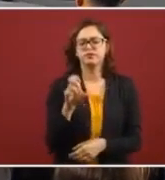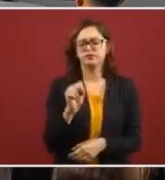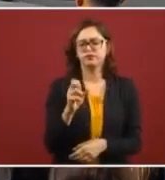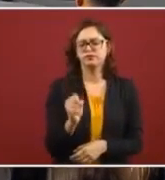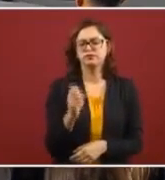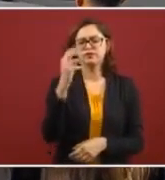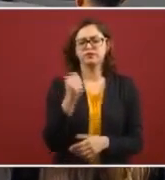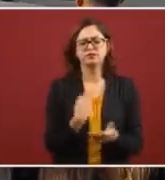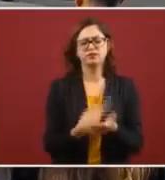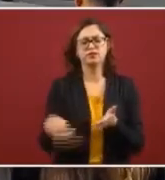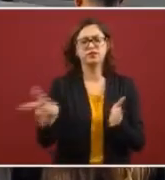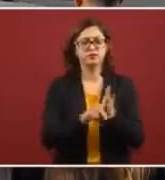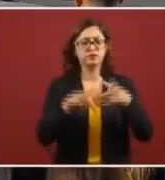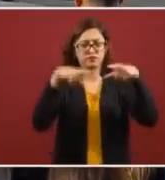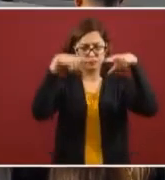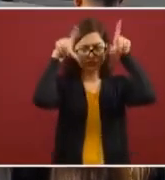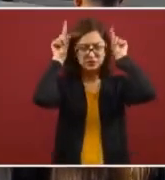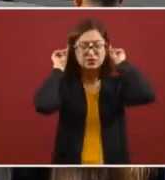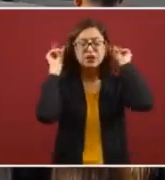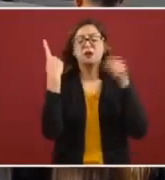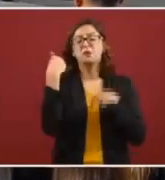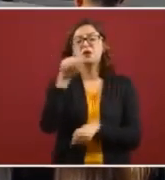There's going to be